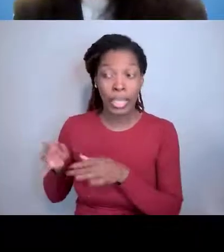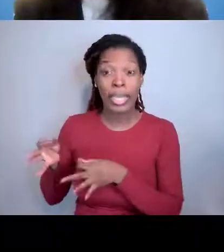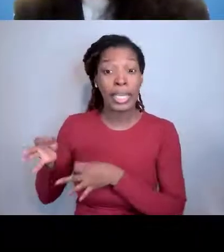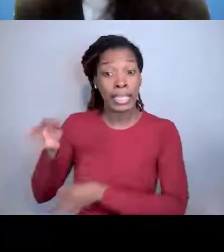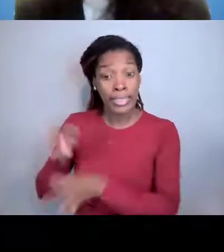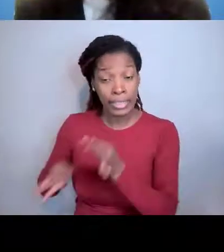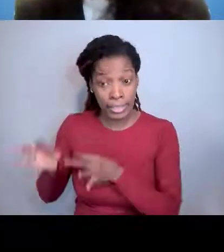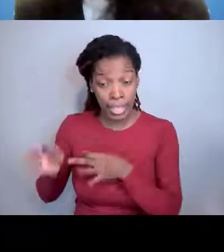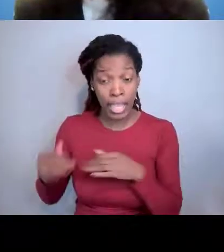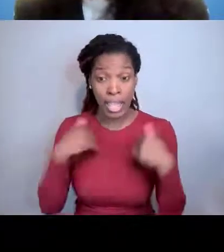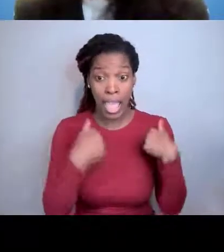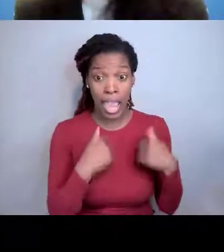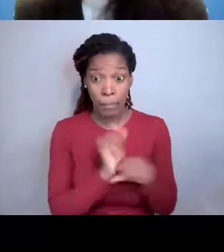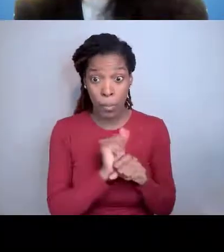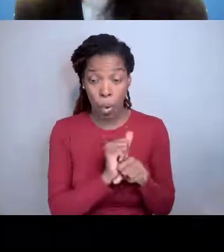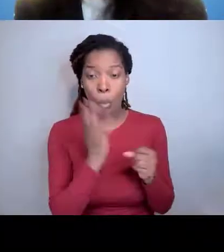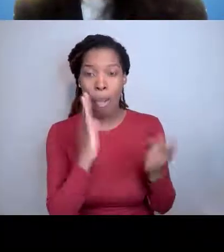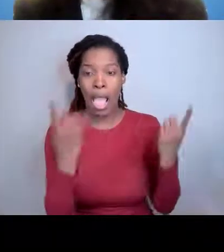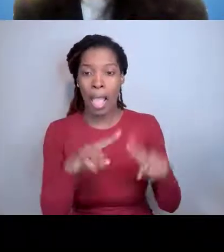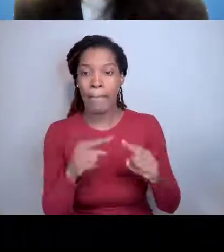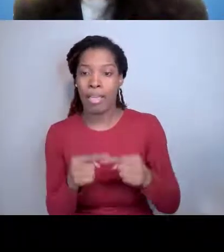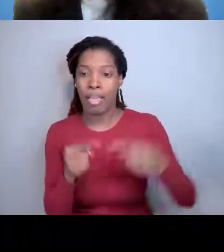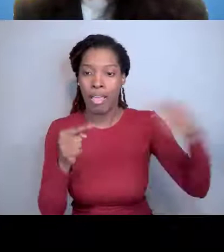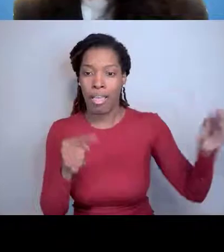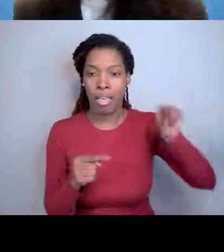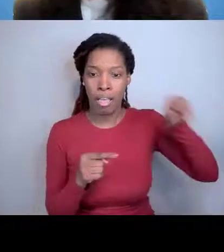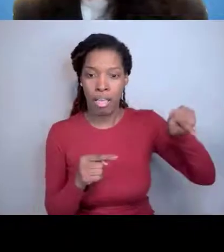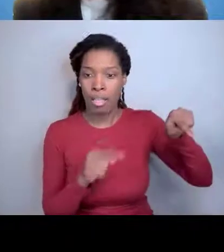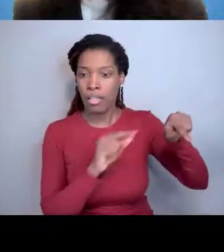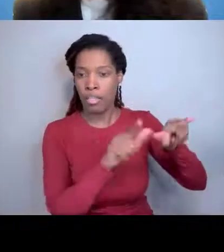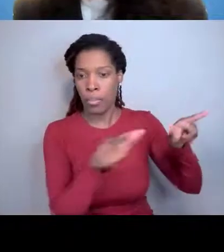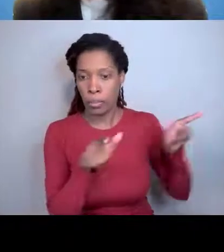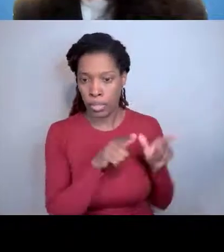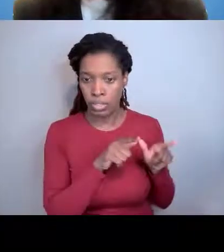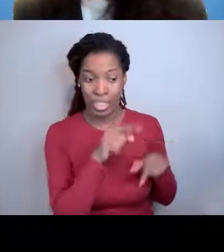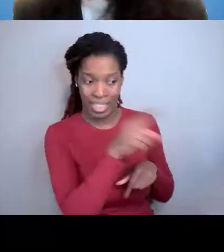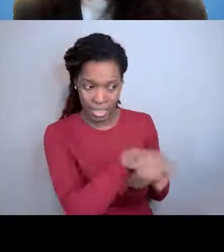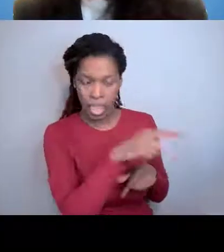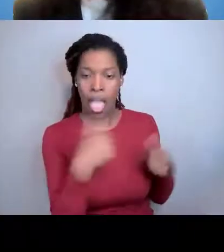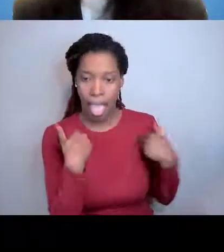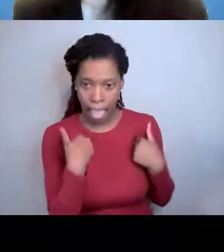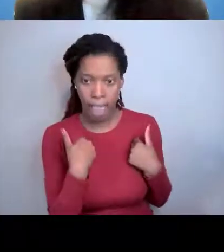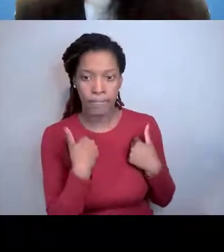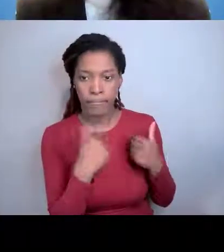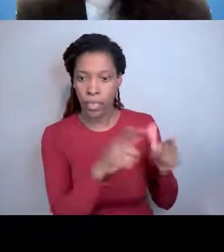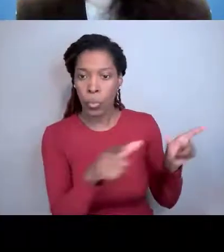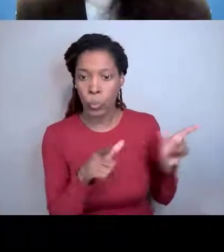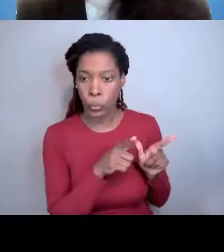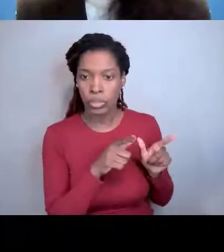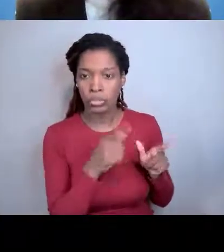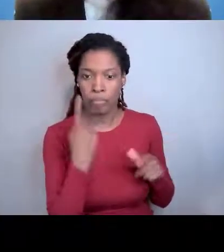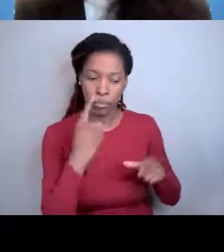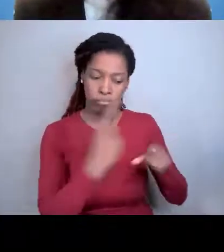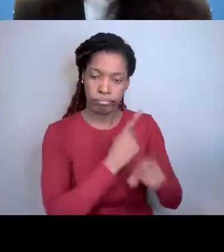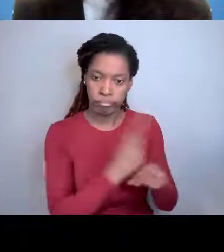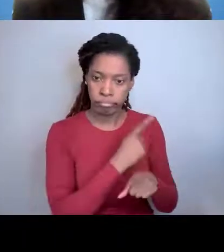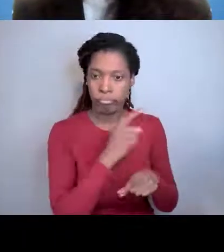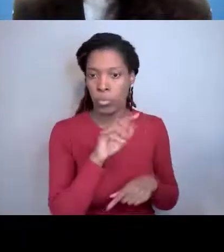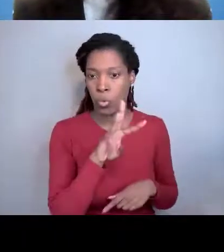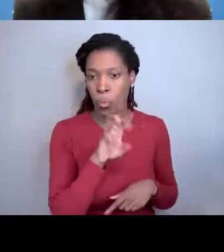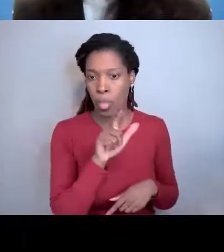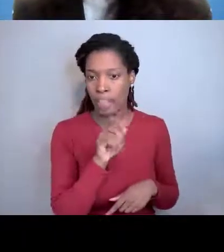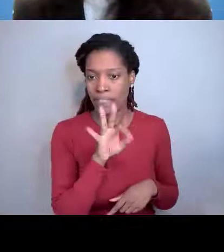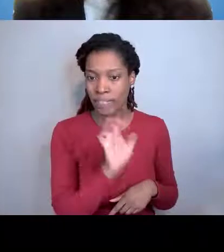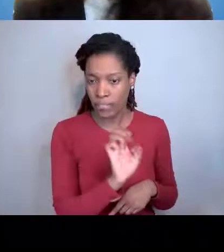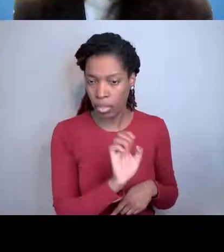a performance site that does have a valid animal welfare assurance. If that